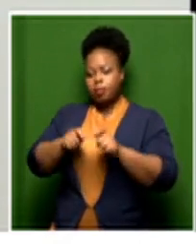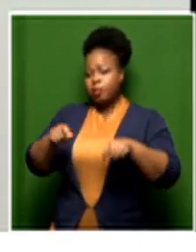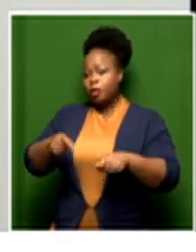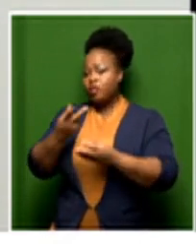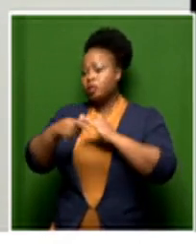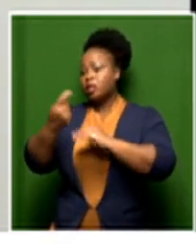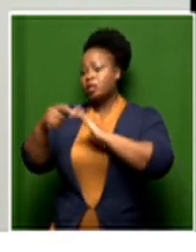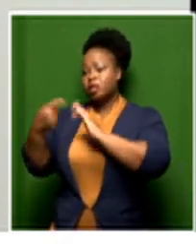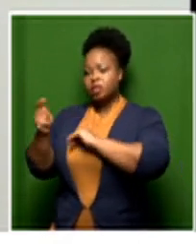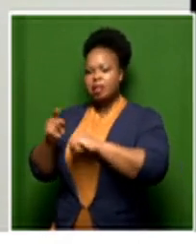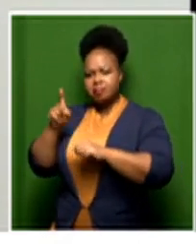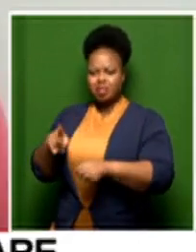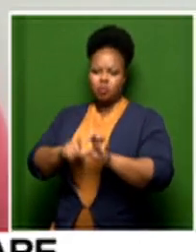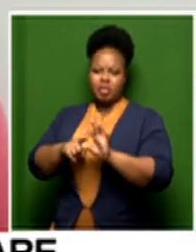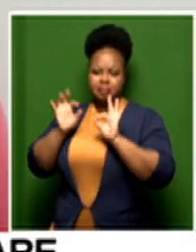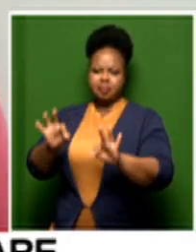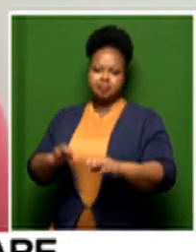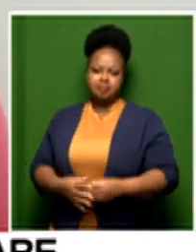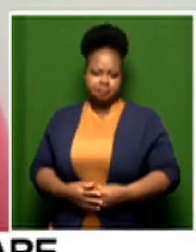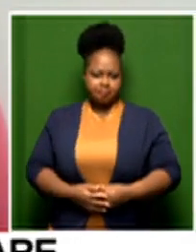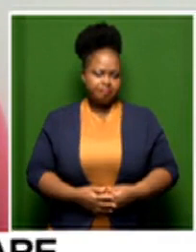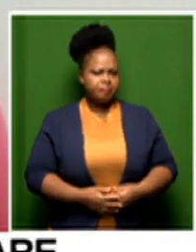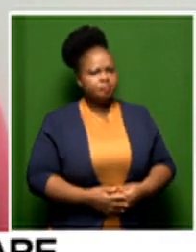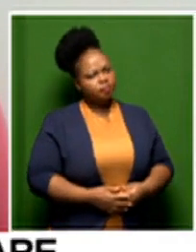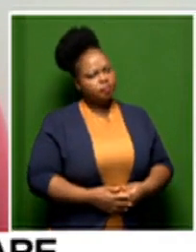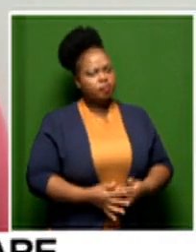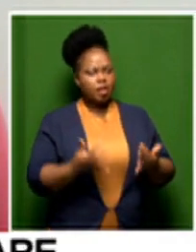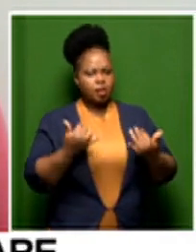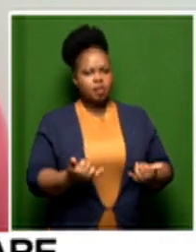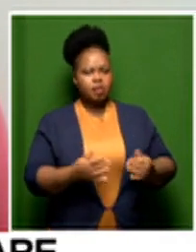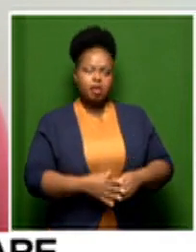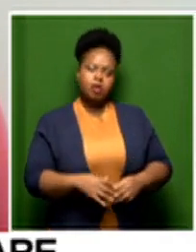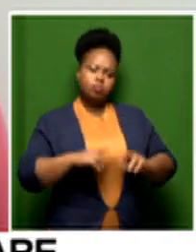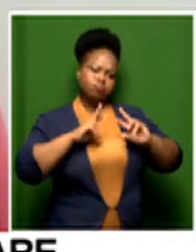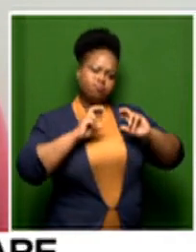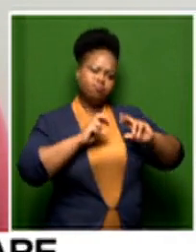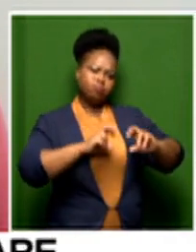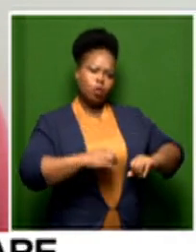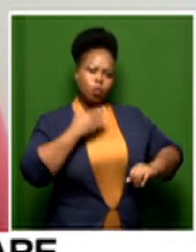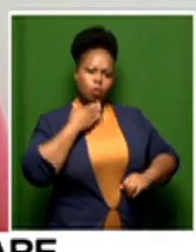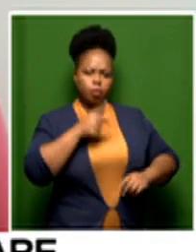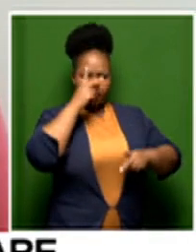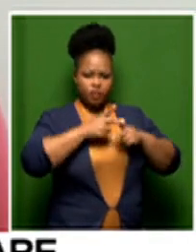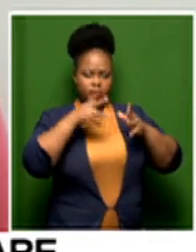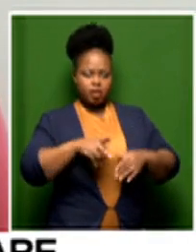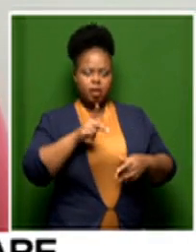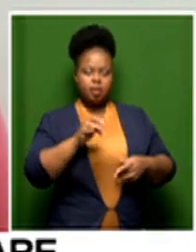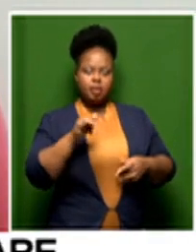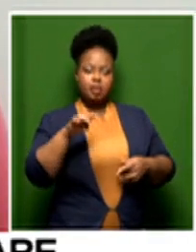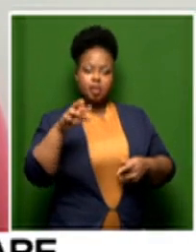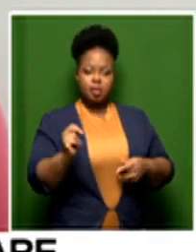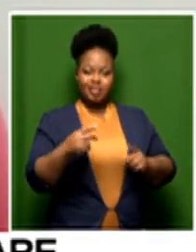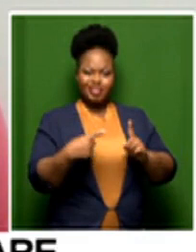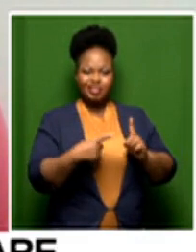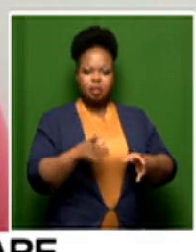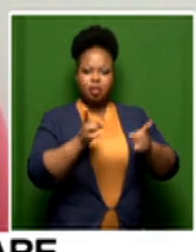market. Now, Momeena, just coming to the case at hand. Now, there was a study by Professor Keaton Deda, who is